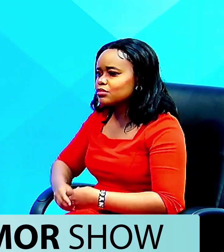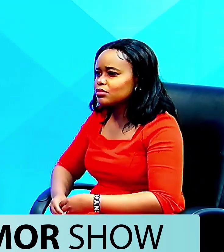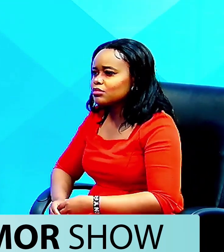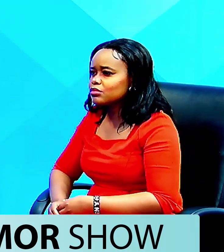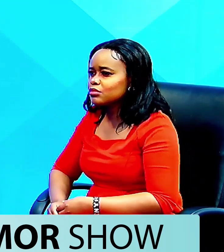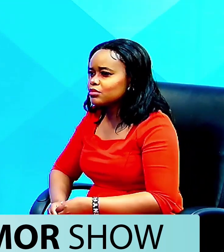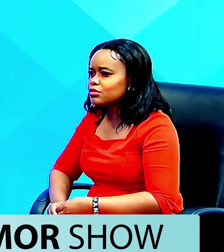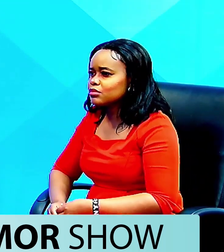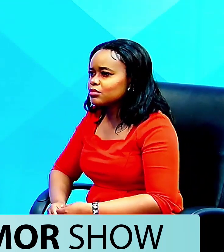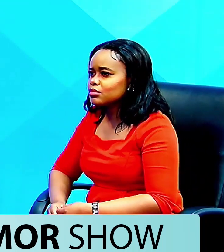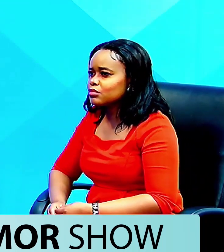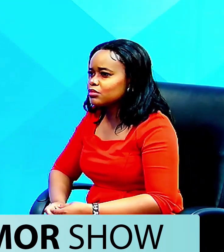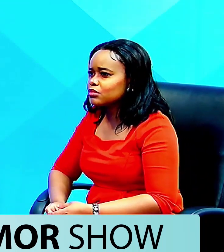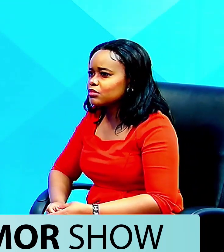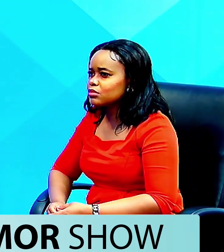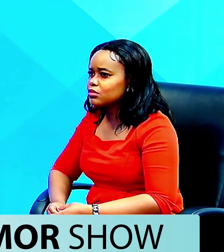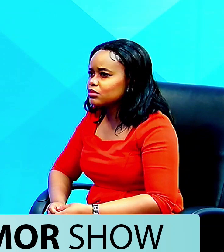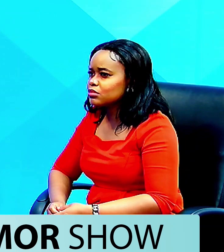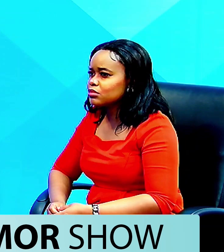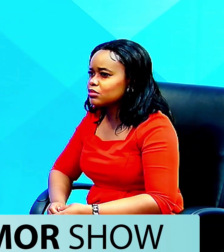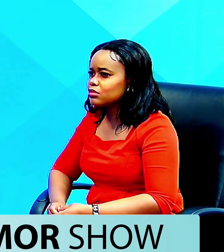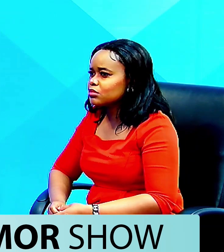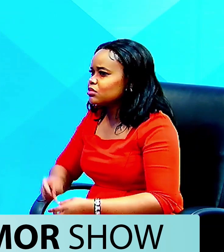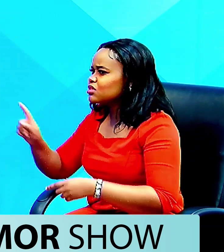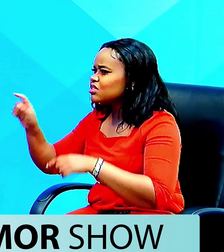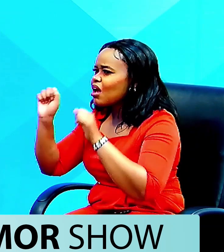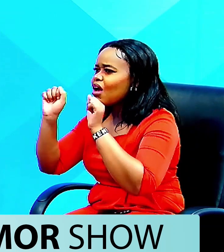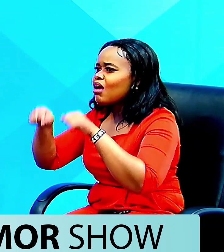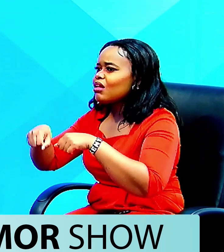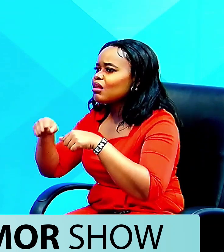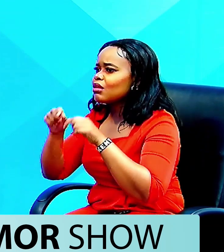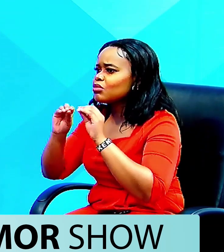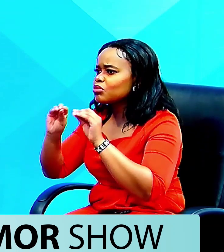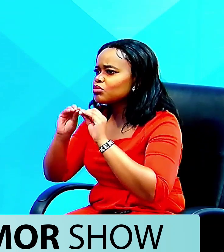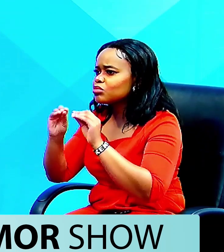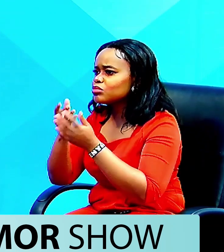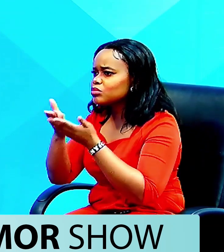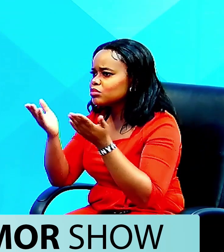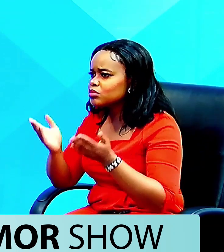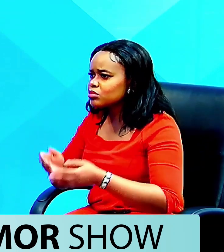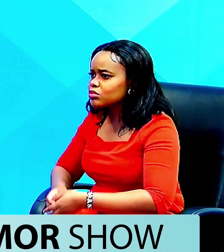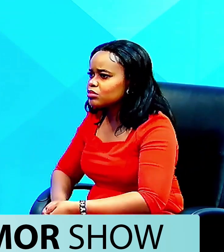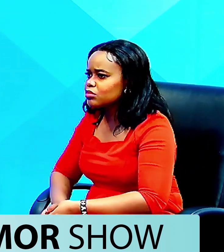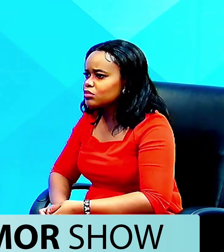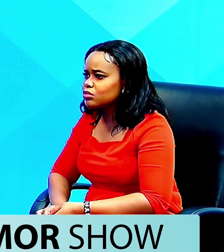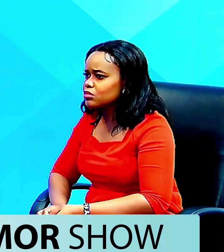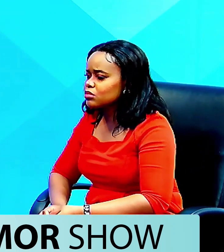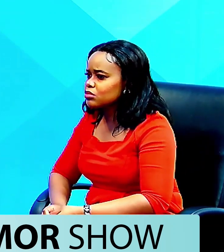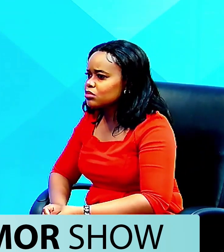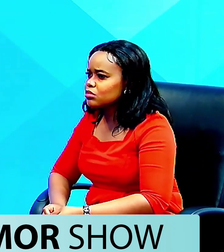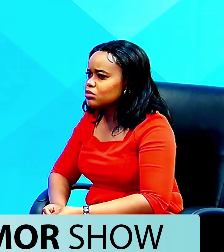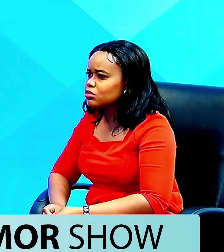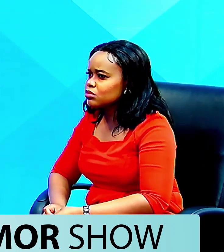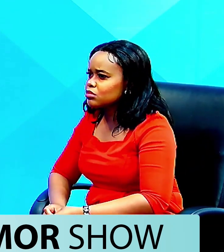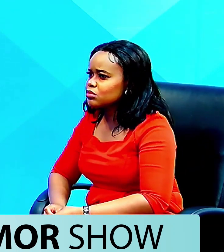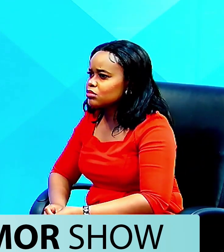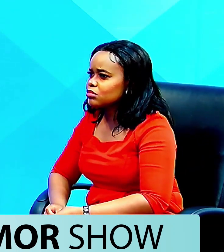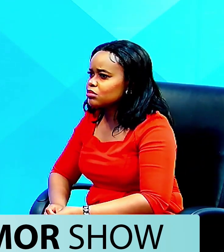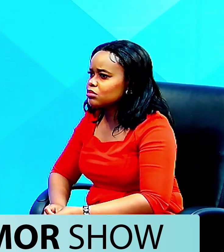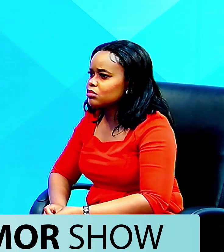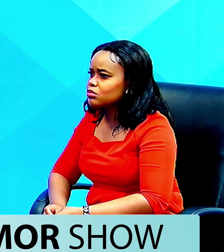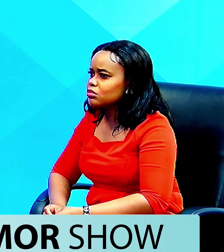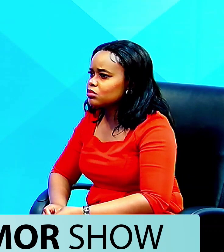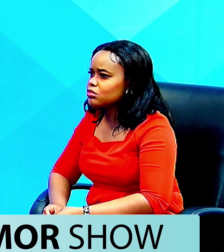So the people that you teach, do you see as if they have that passionate to learn